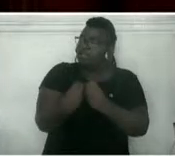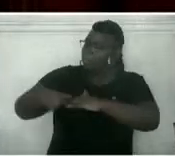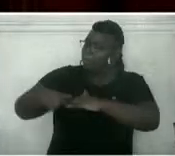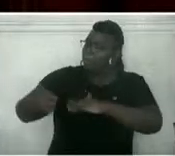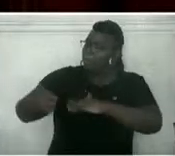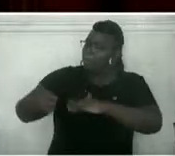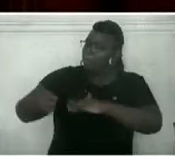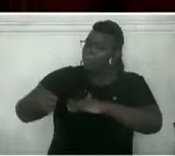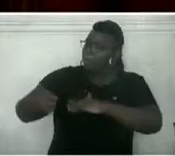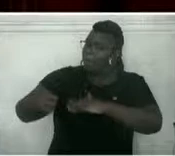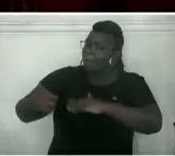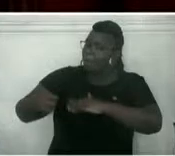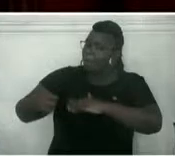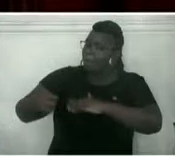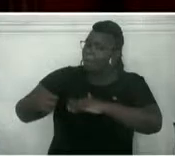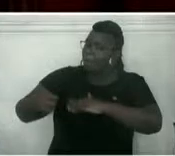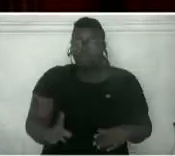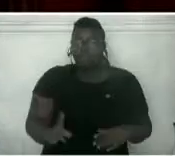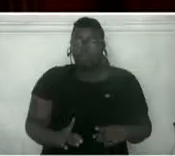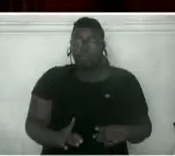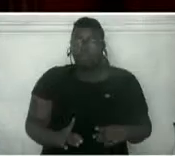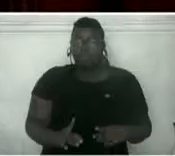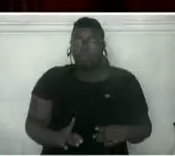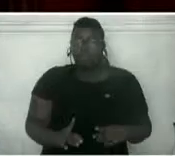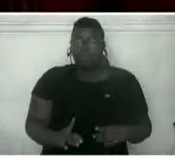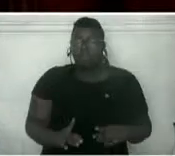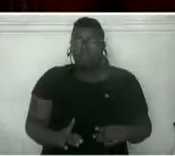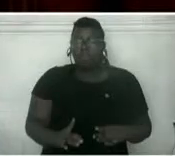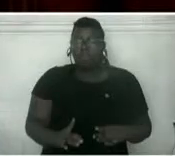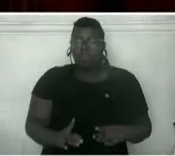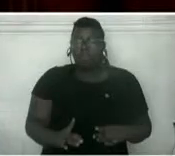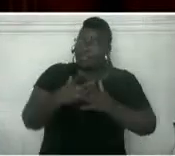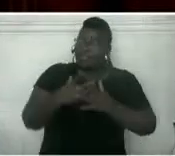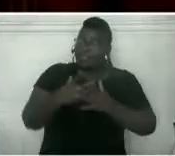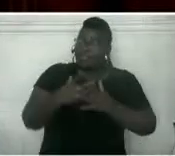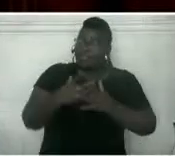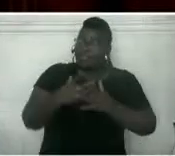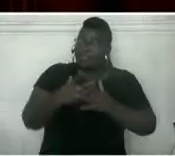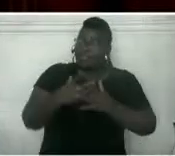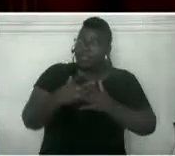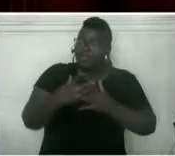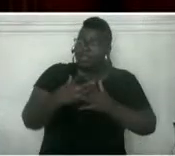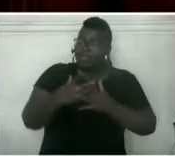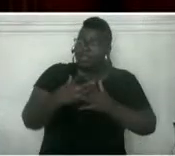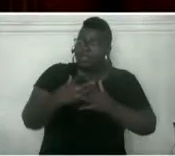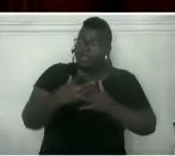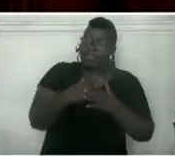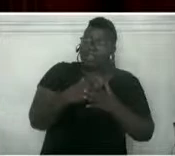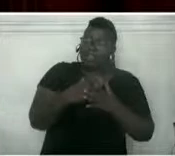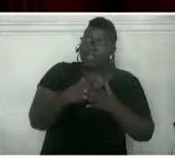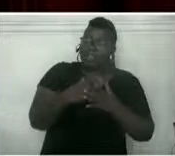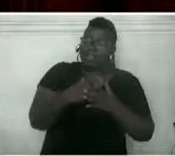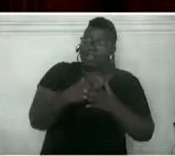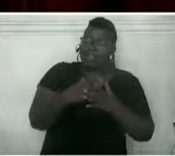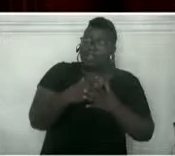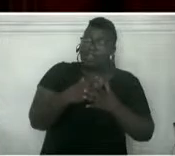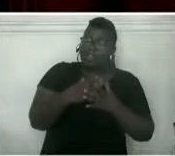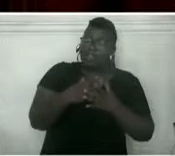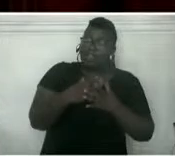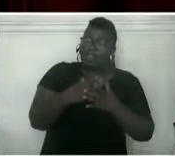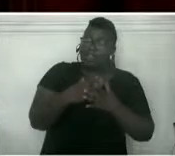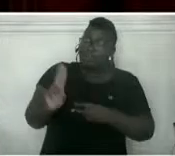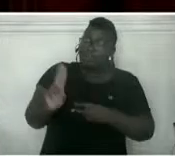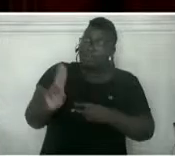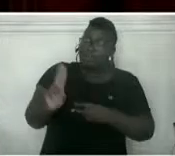Only us can put an end to the shame that have made Inanda, Umlazi, and